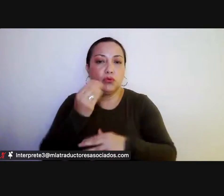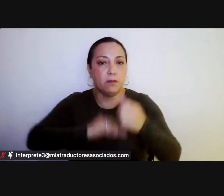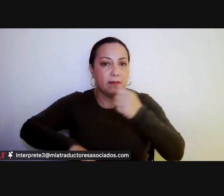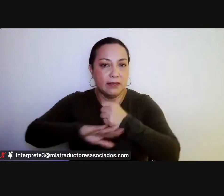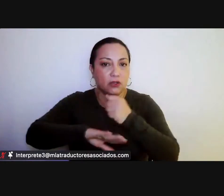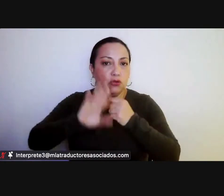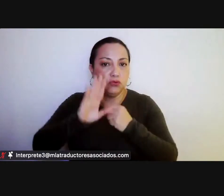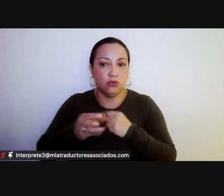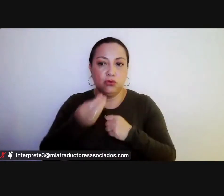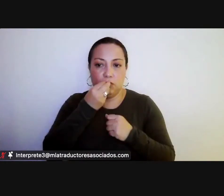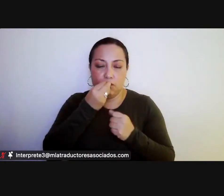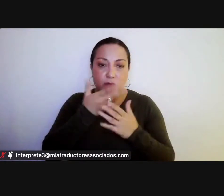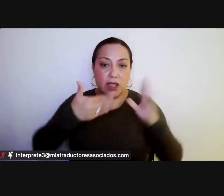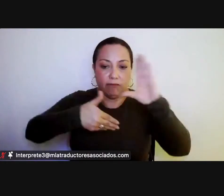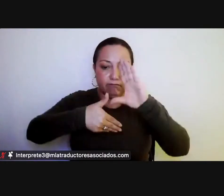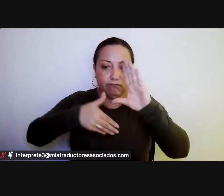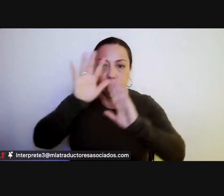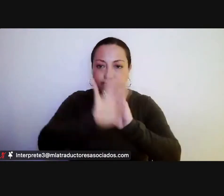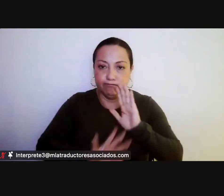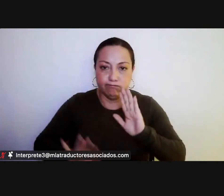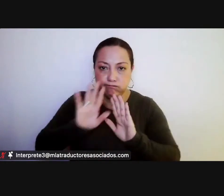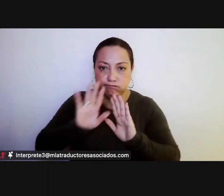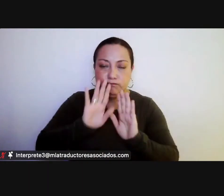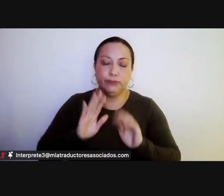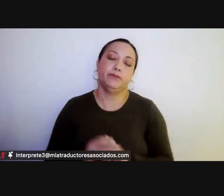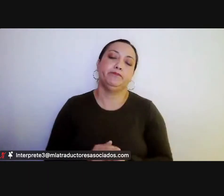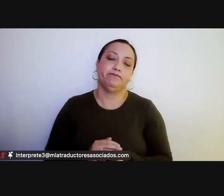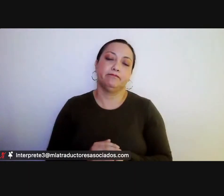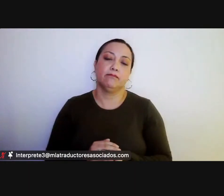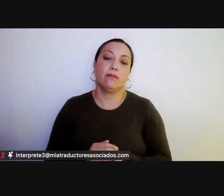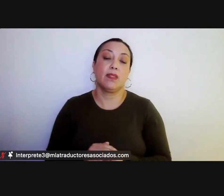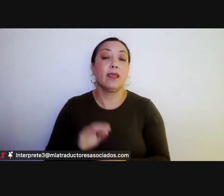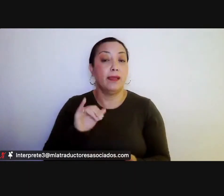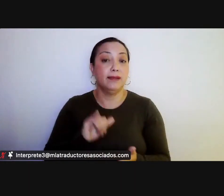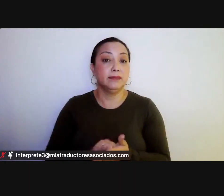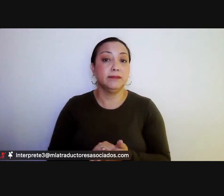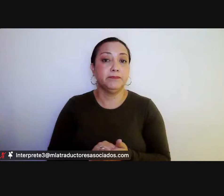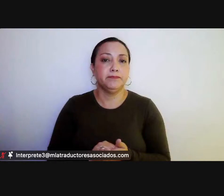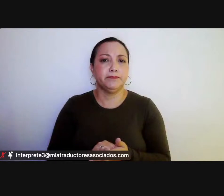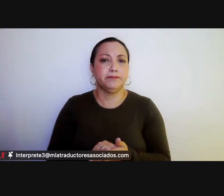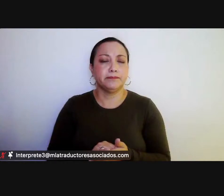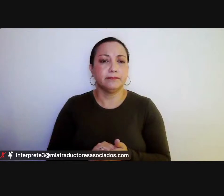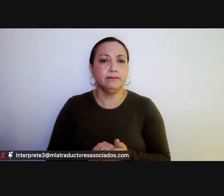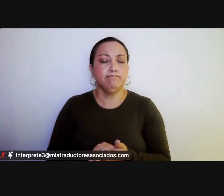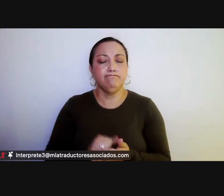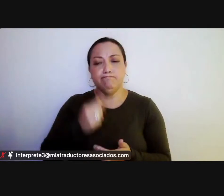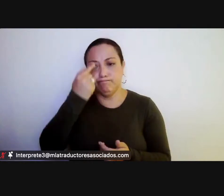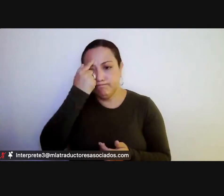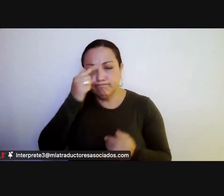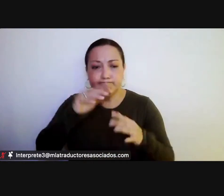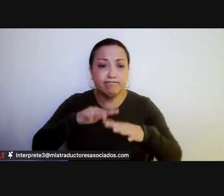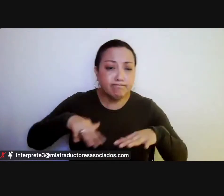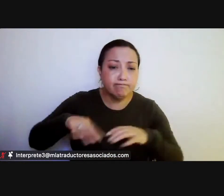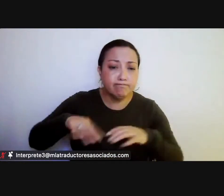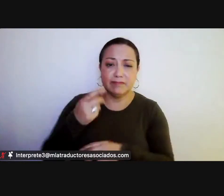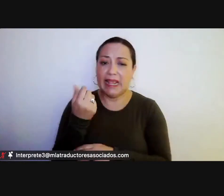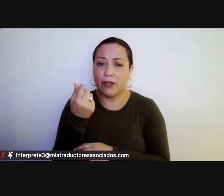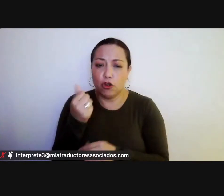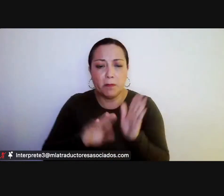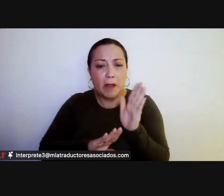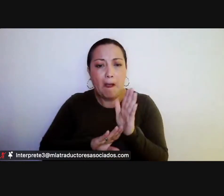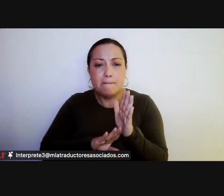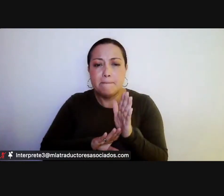basic products in our region. In this sense, this scenario of